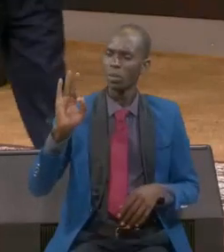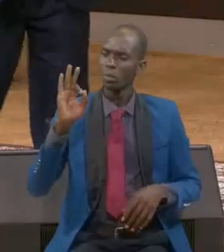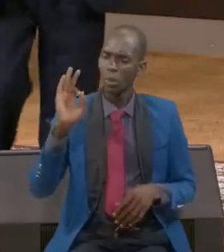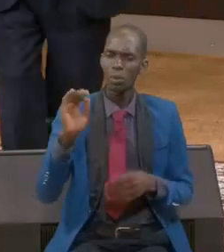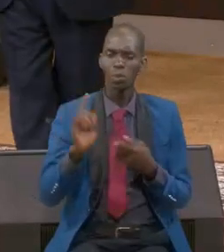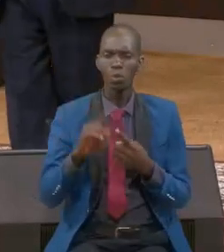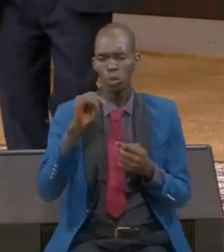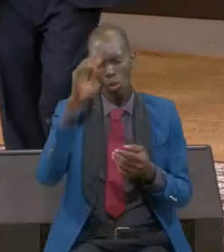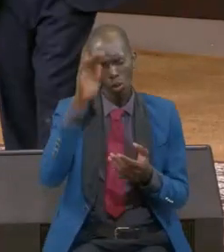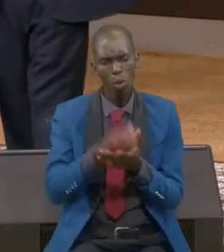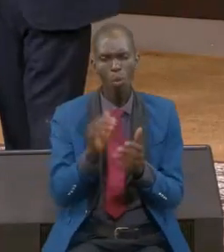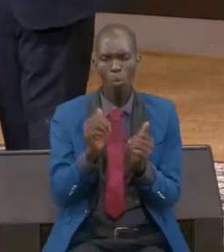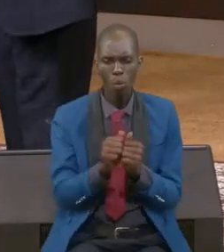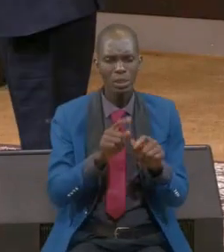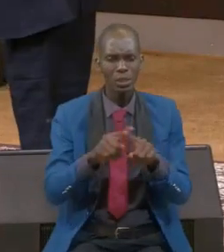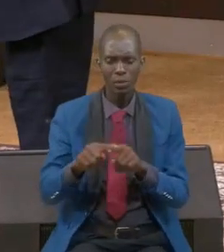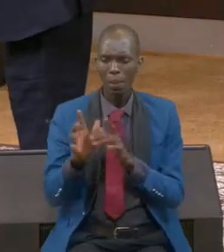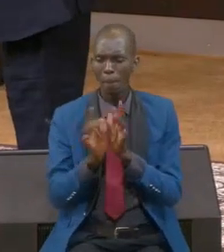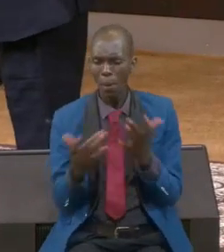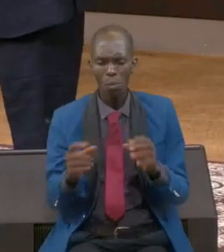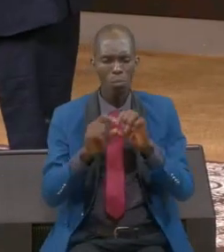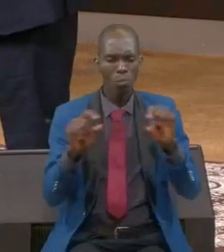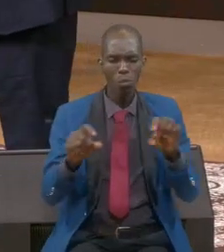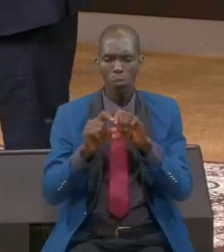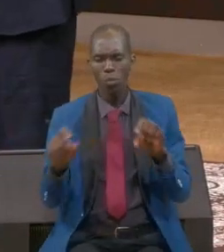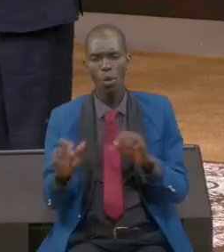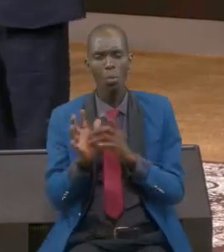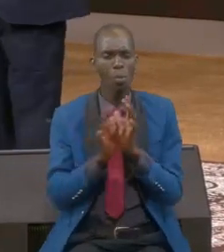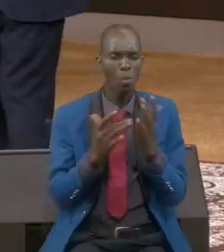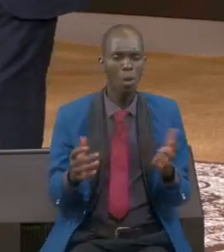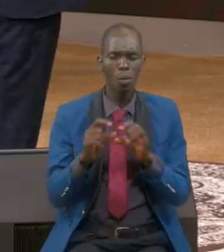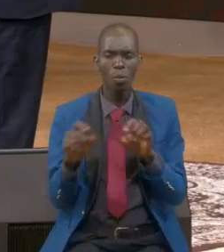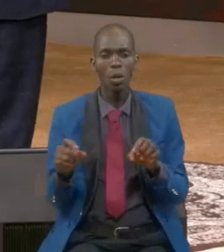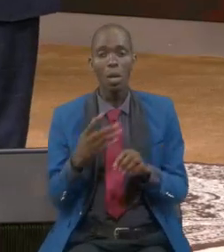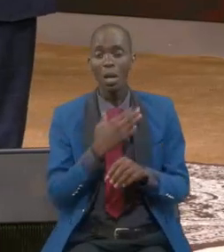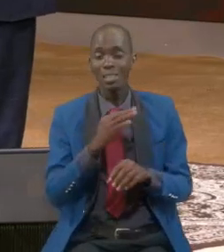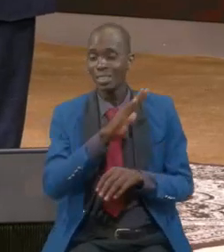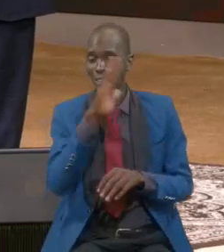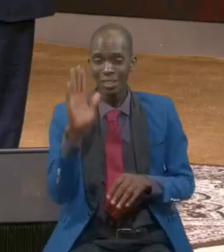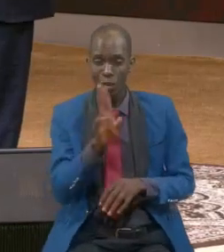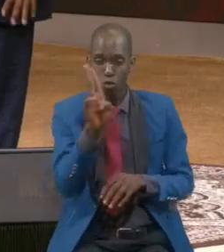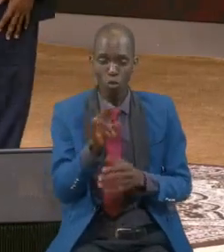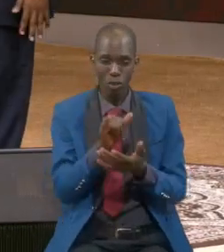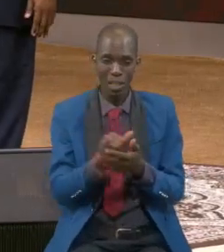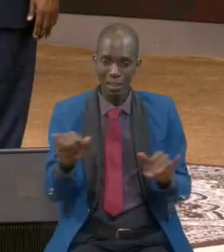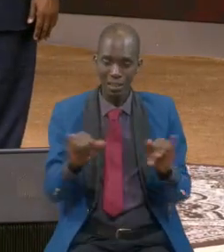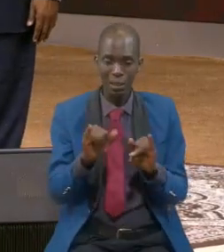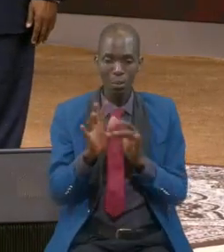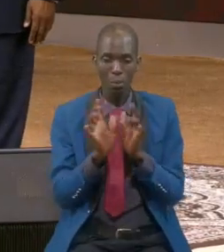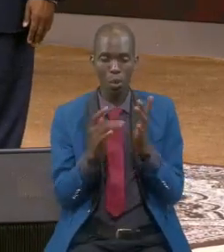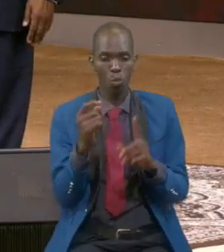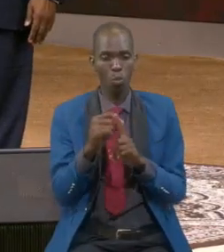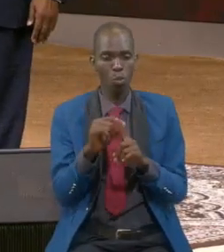Bible Bible verses and the wife coaching the scripture to the husband and never quotes that scripture